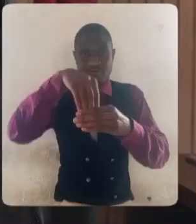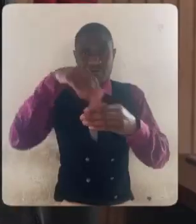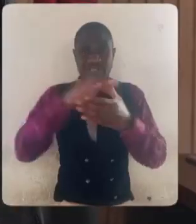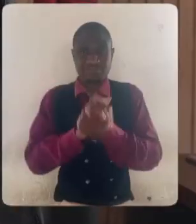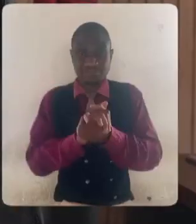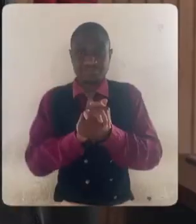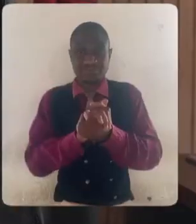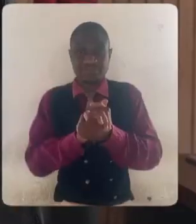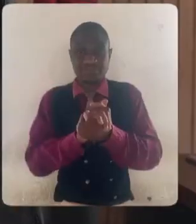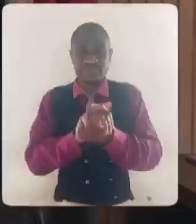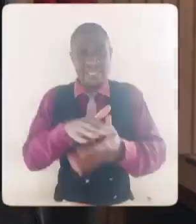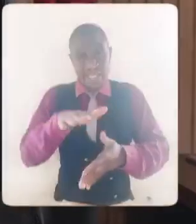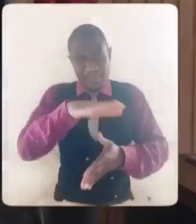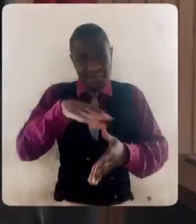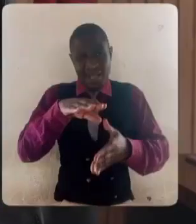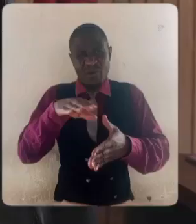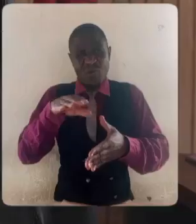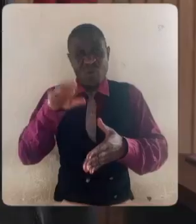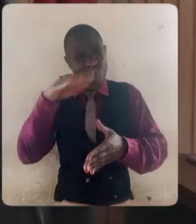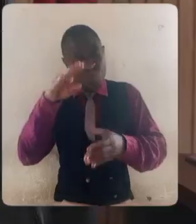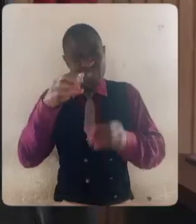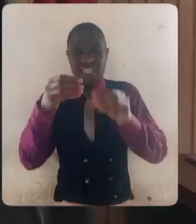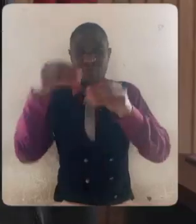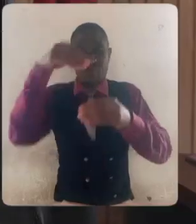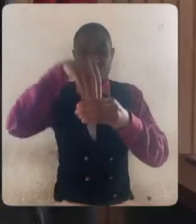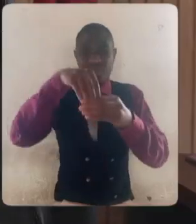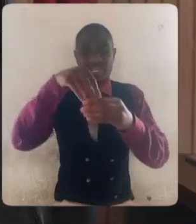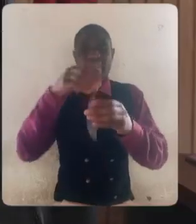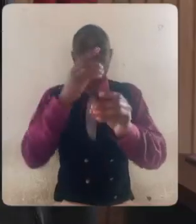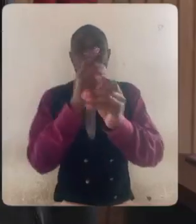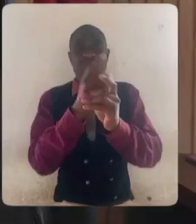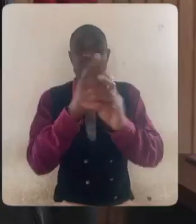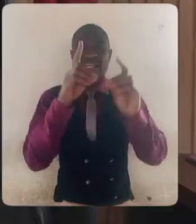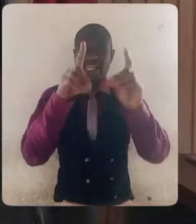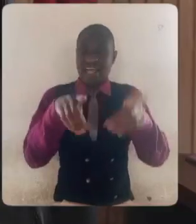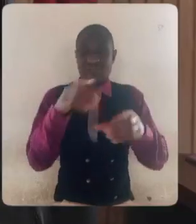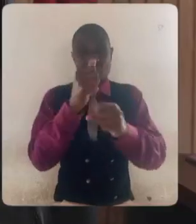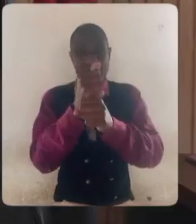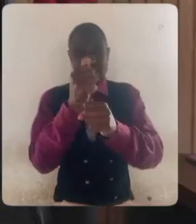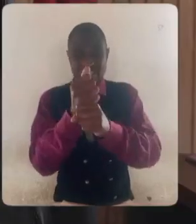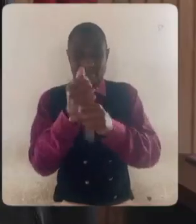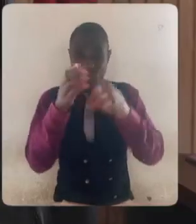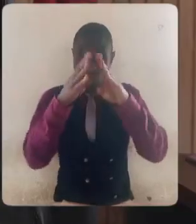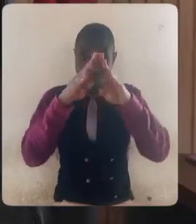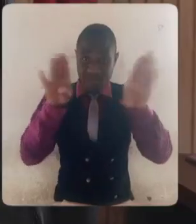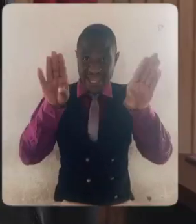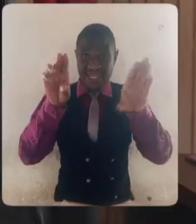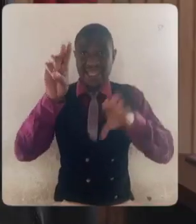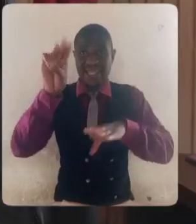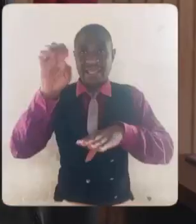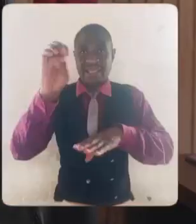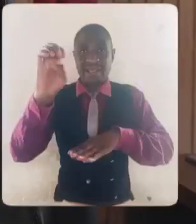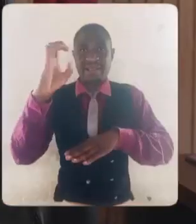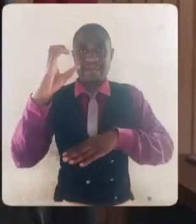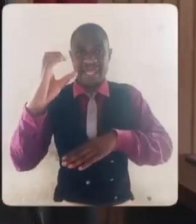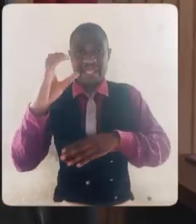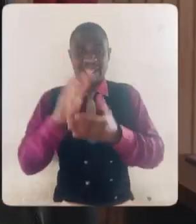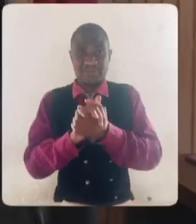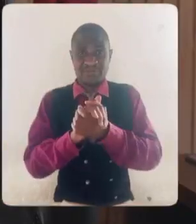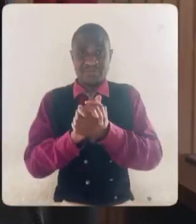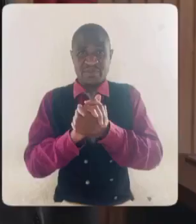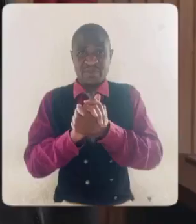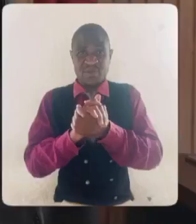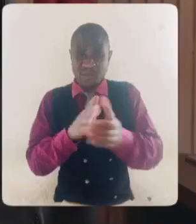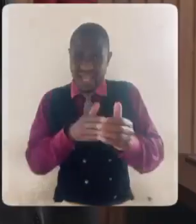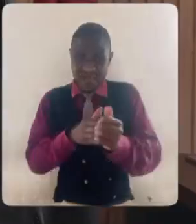ink. This ink is not harmful to your health. The ballot paper issuer will then give you a ballot paper for the